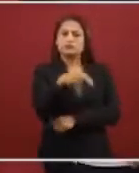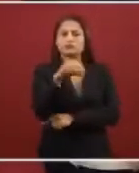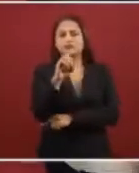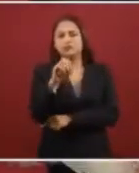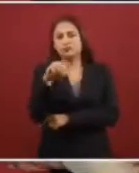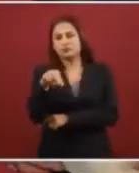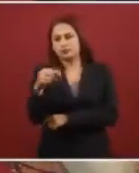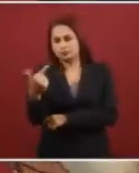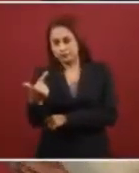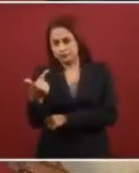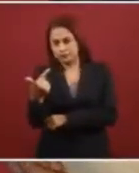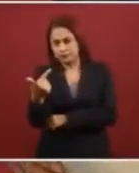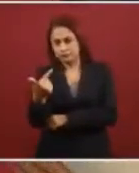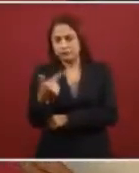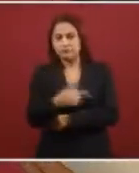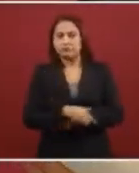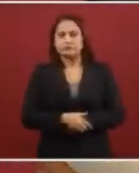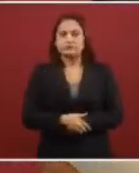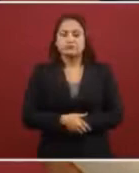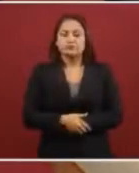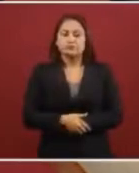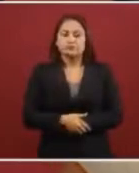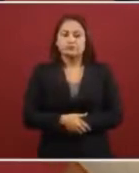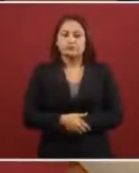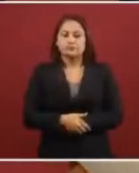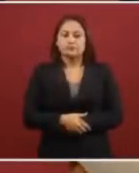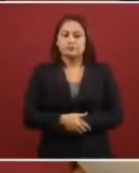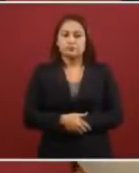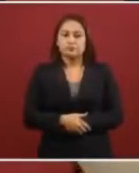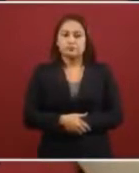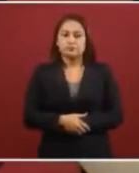To non-governmental agencies.